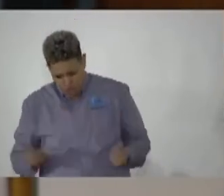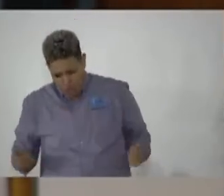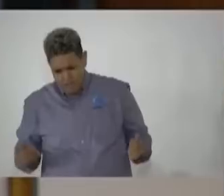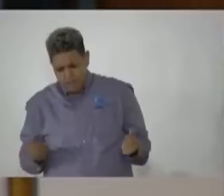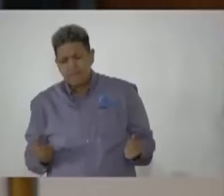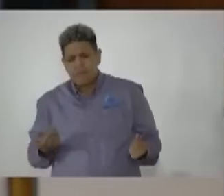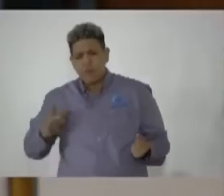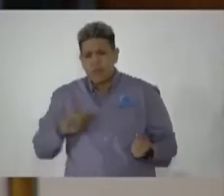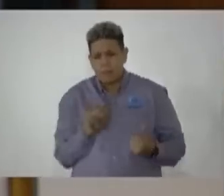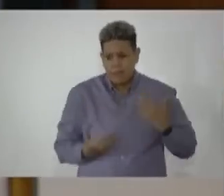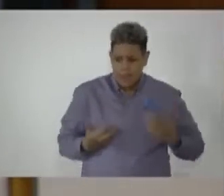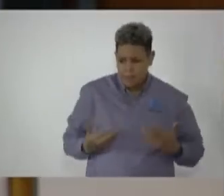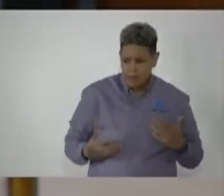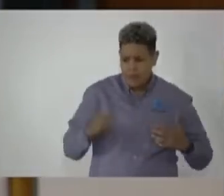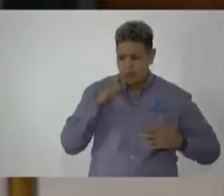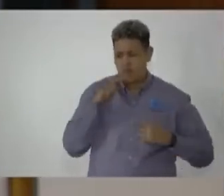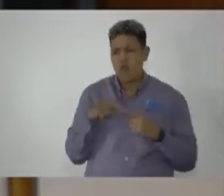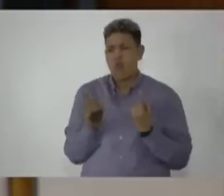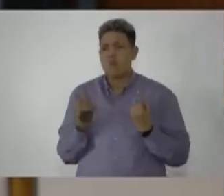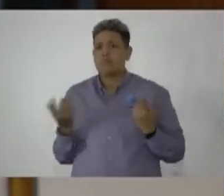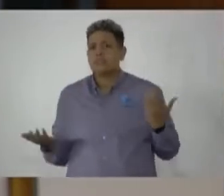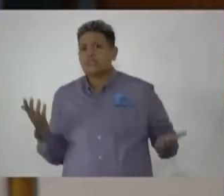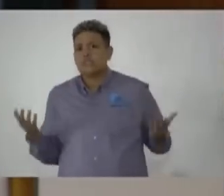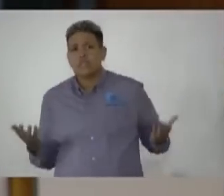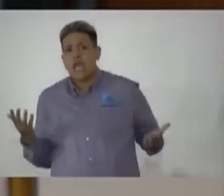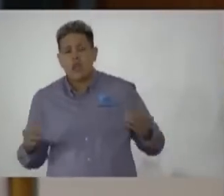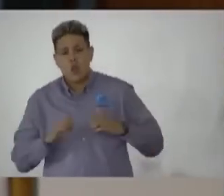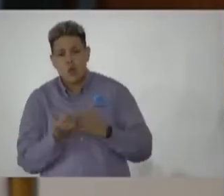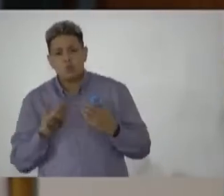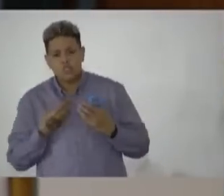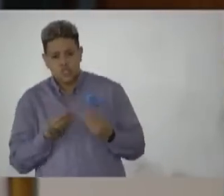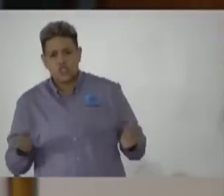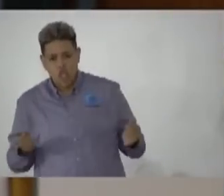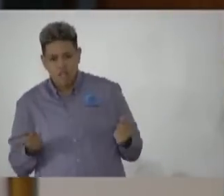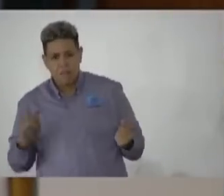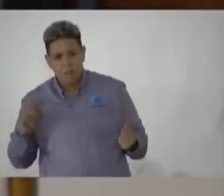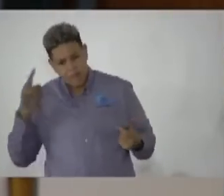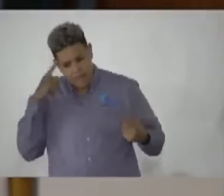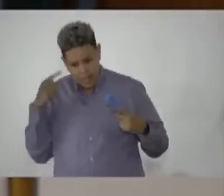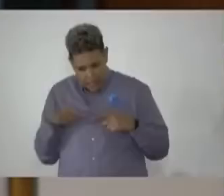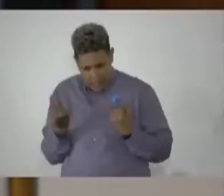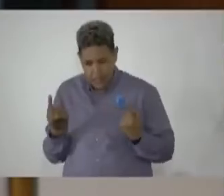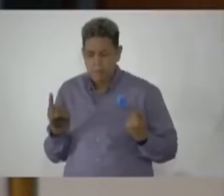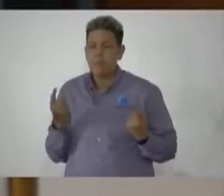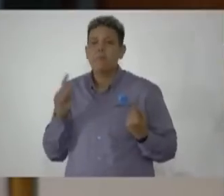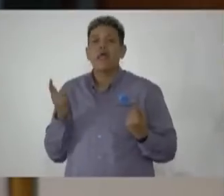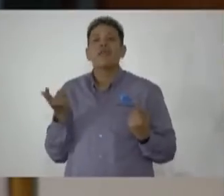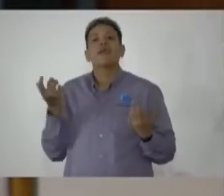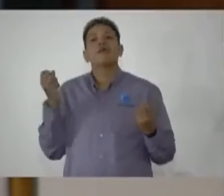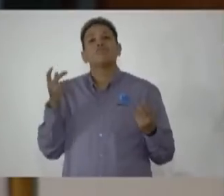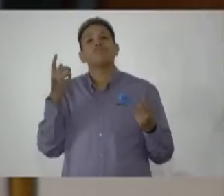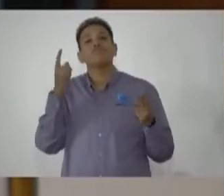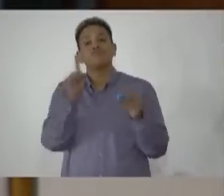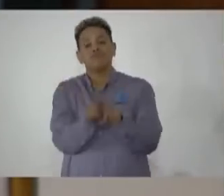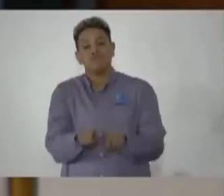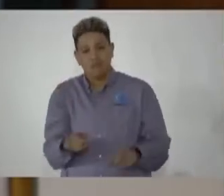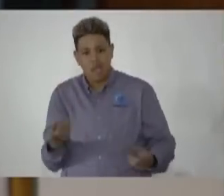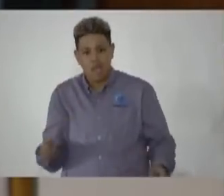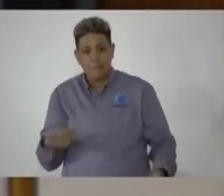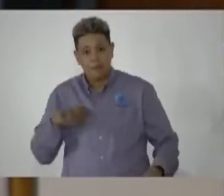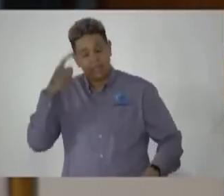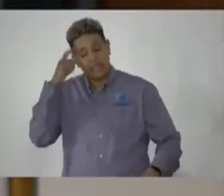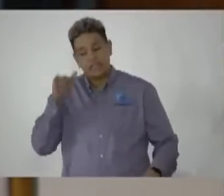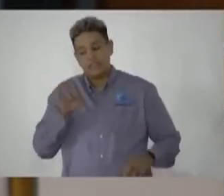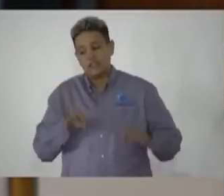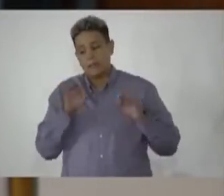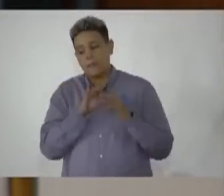that we might be on opposite sides of when we begin. And I think that's one of the important lessons that can come